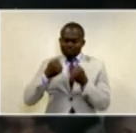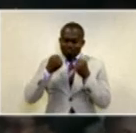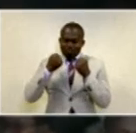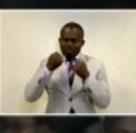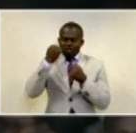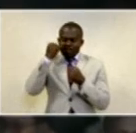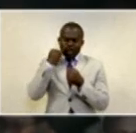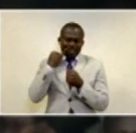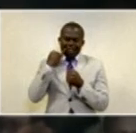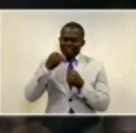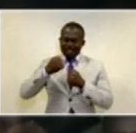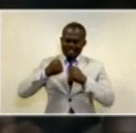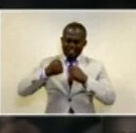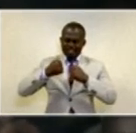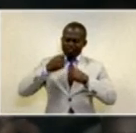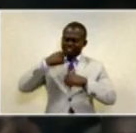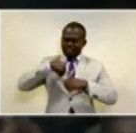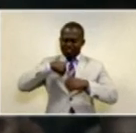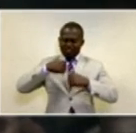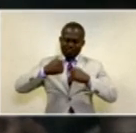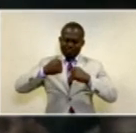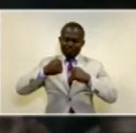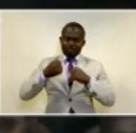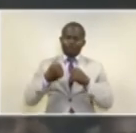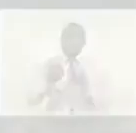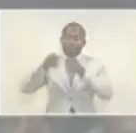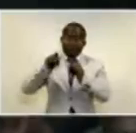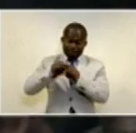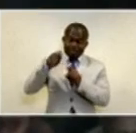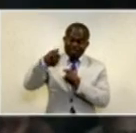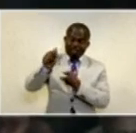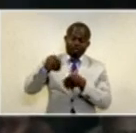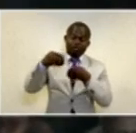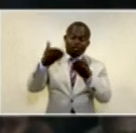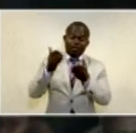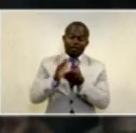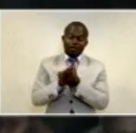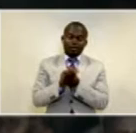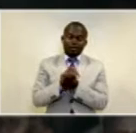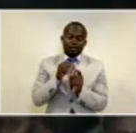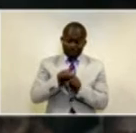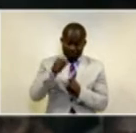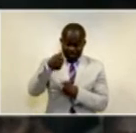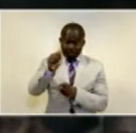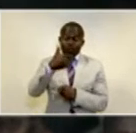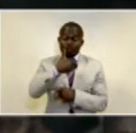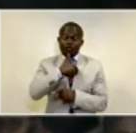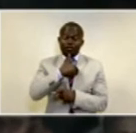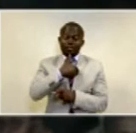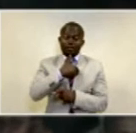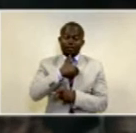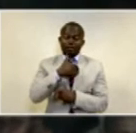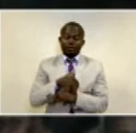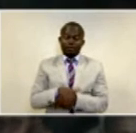that follows legal procedures, but there is also another one when you make yourself a rock. There is another justice we shall forward them